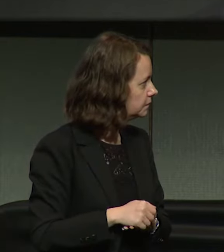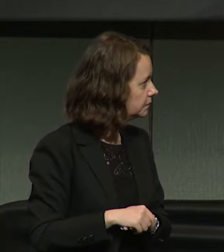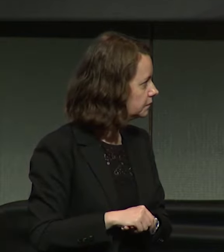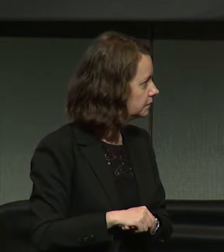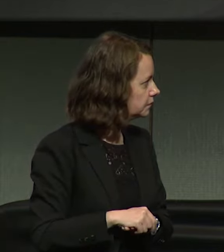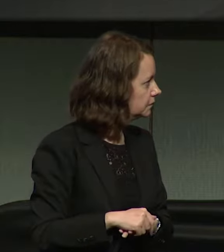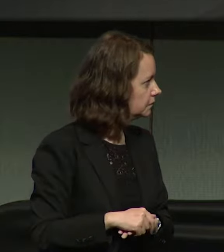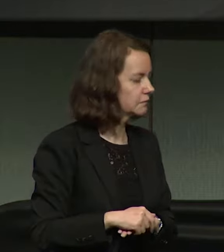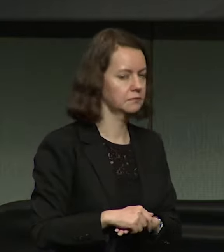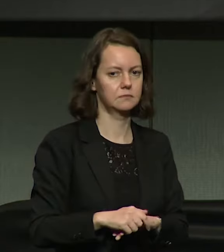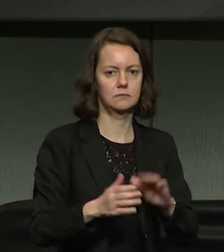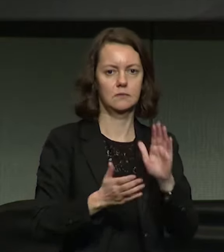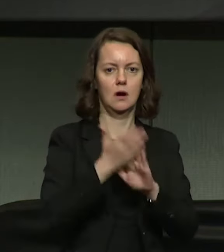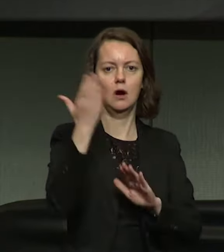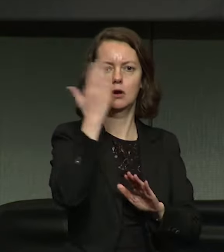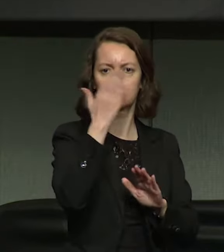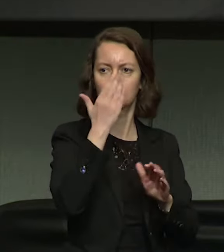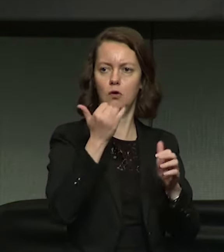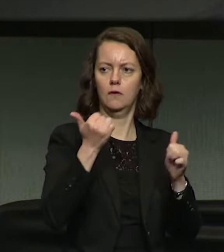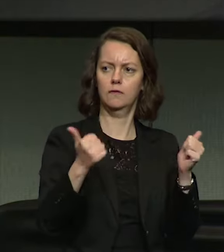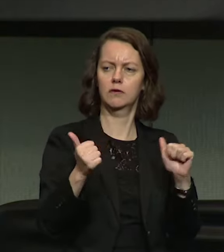I finished high school in